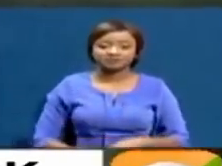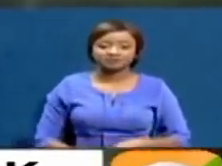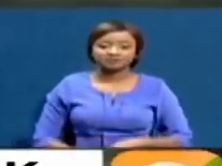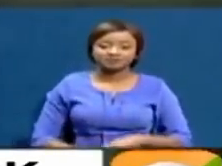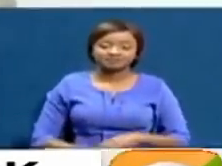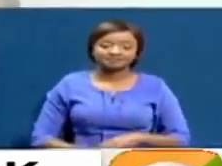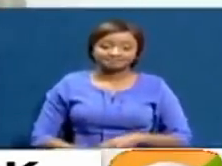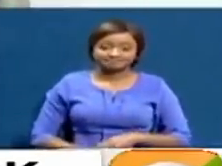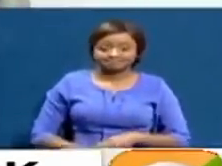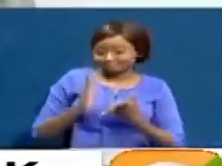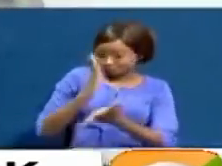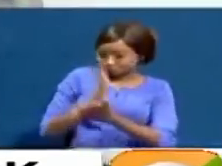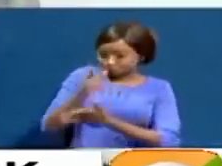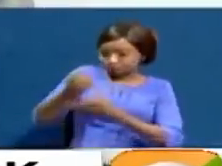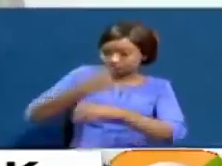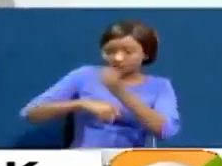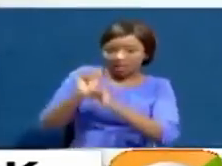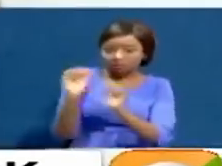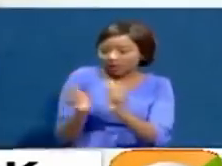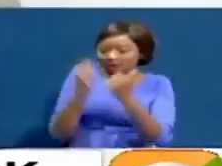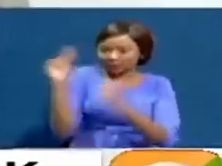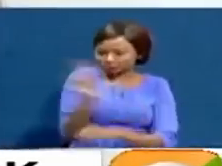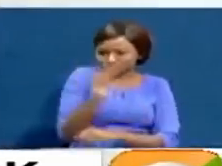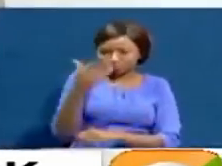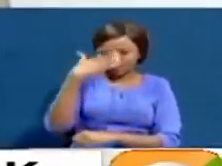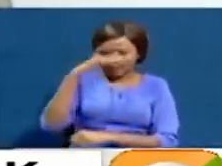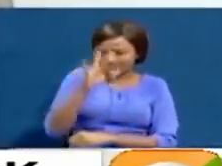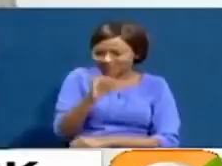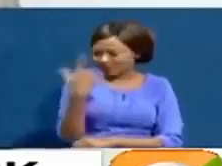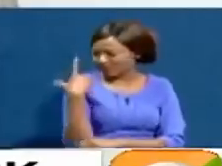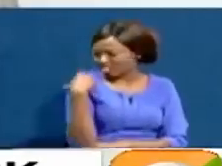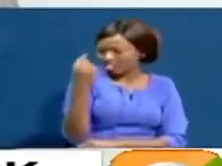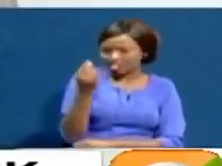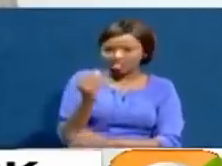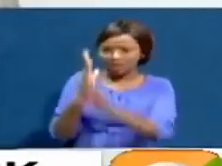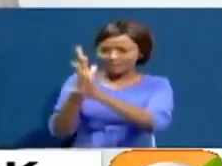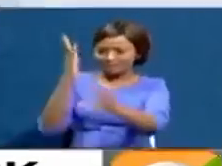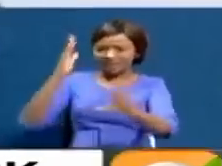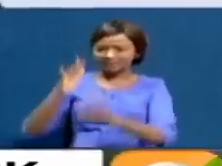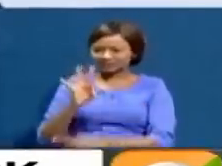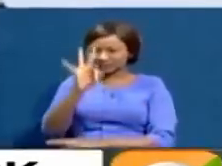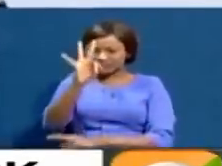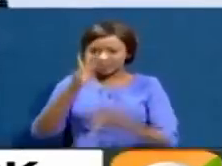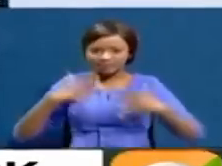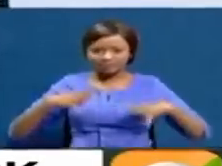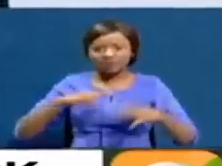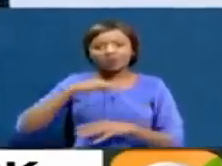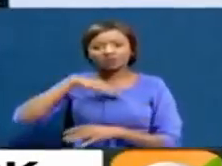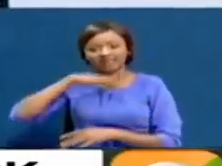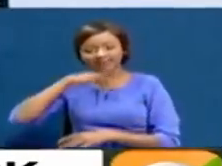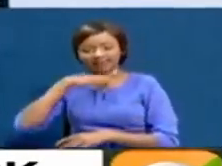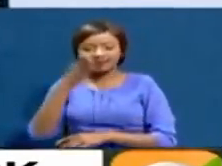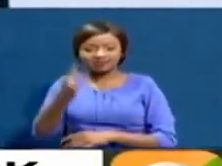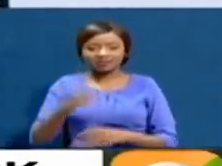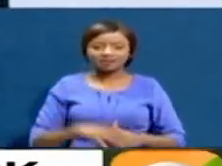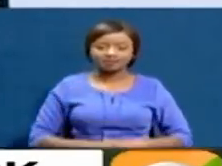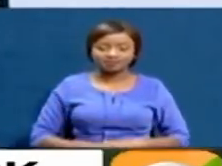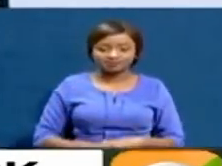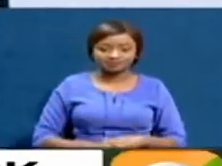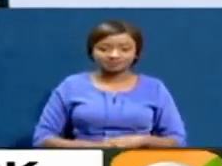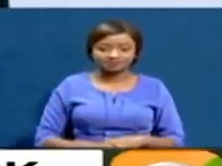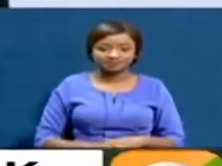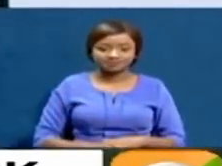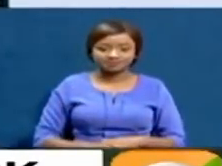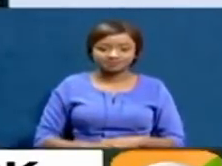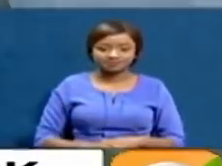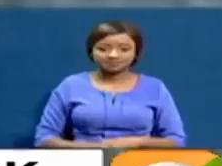The attack comes just 3 days after Al-Shabaab insurgents attacked passenger buses at Nyangoro area near Witu town in Lamu County,